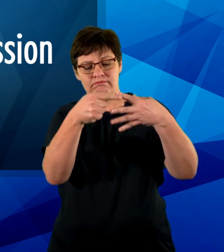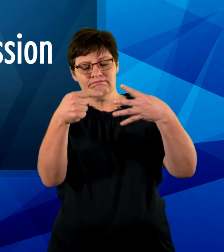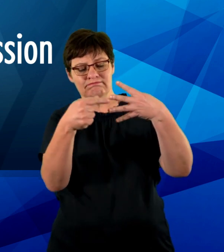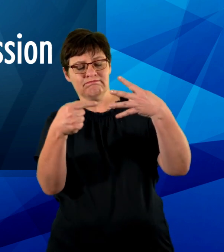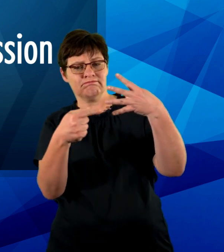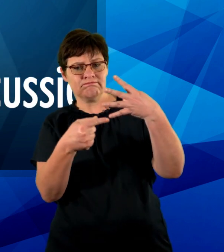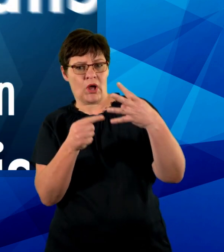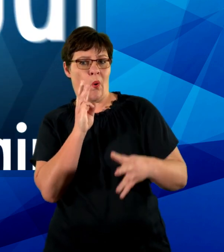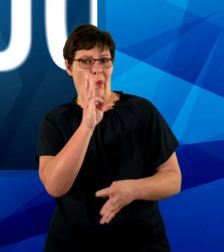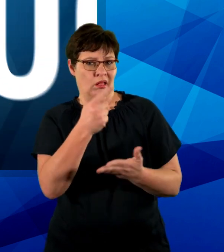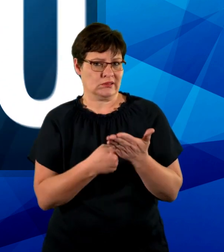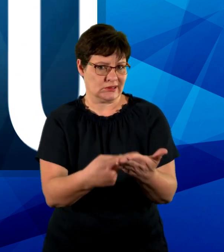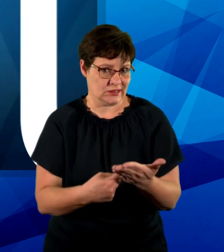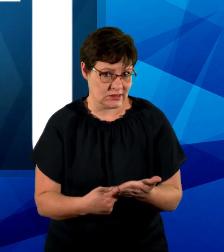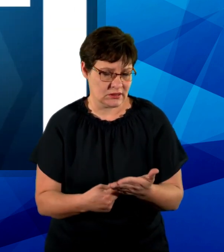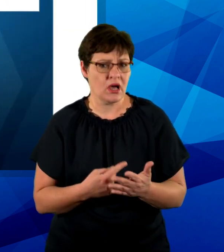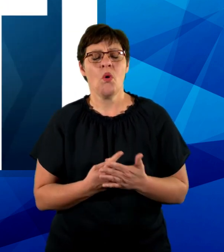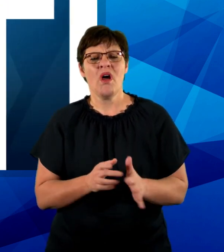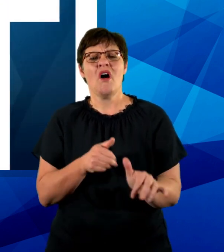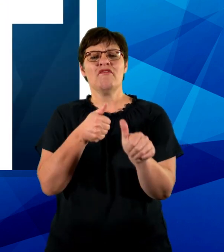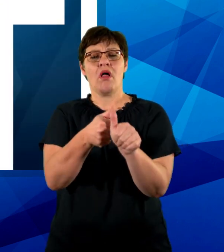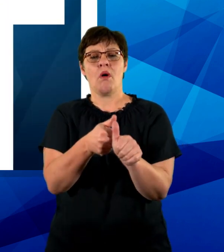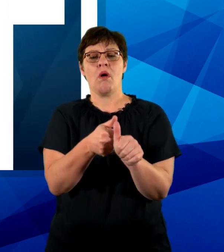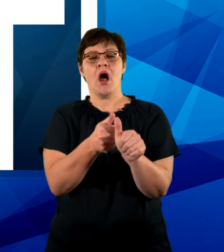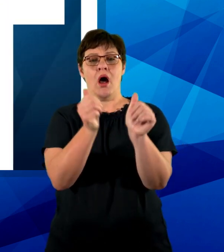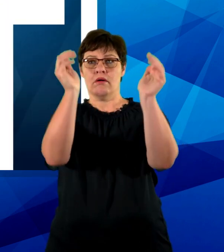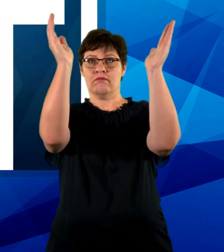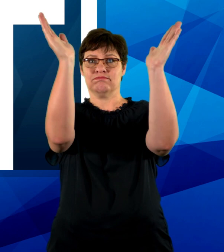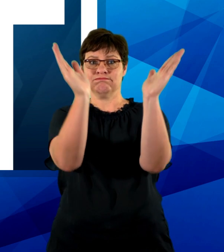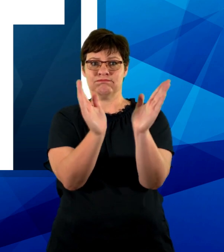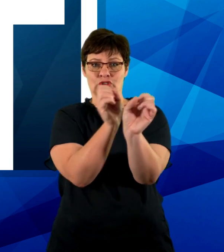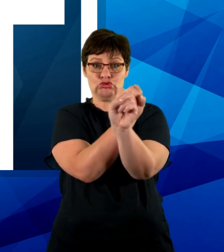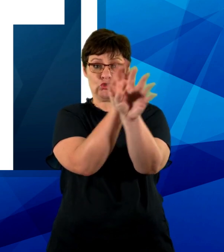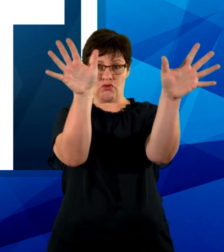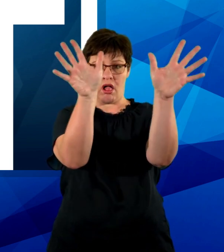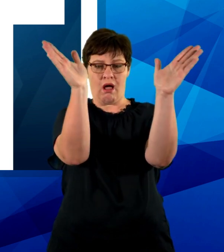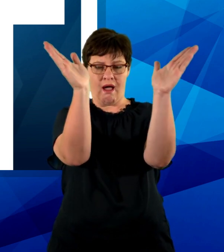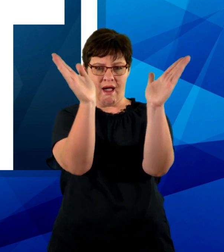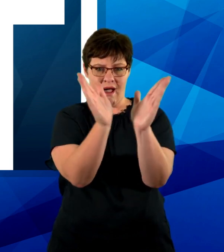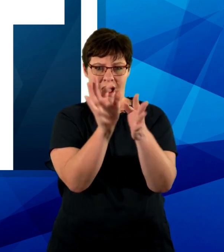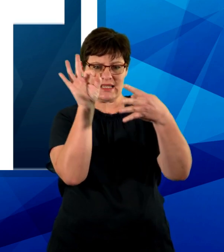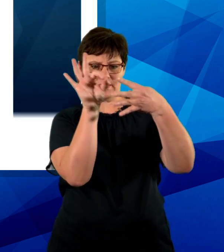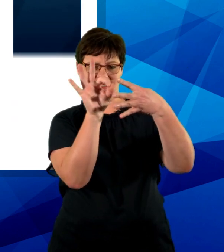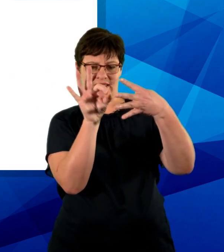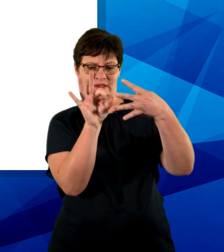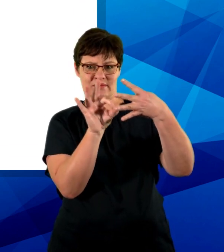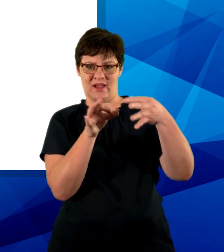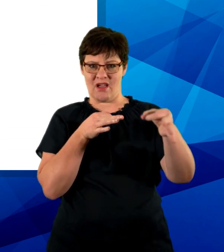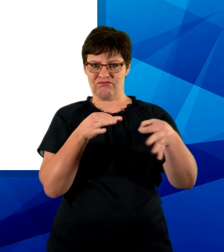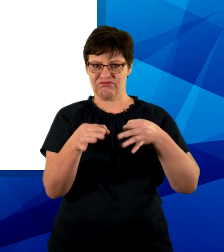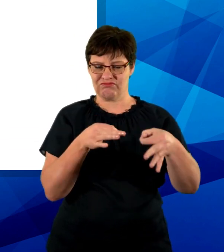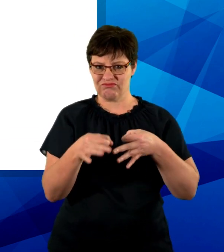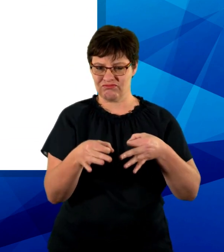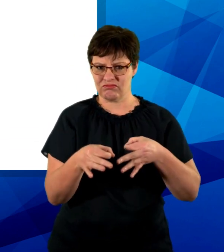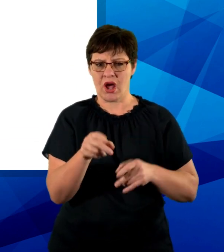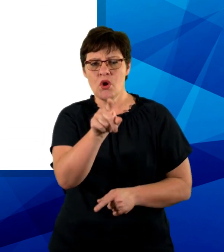discussion. We therefore follow a typical funnel approach, work from the broad to the specific. You should prove